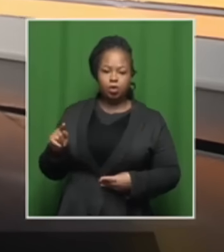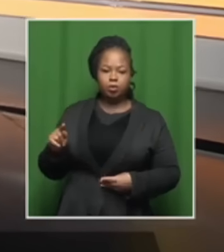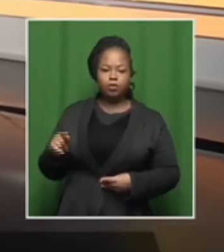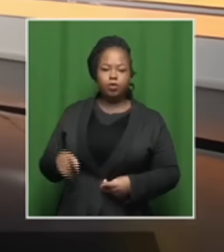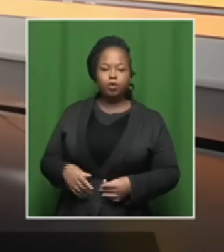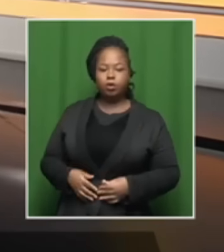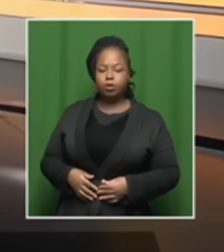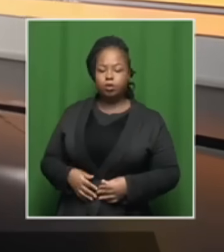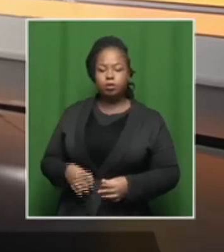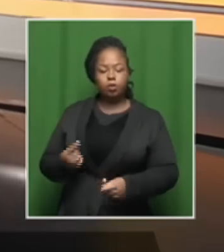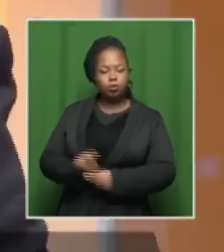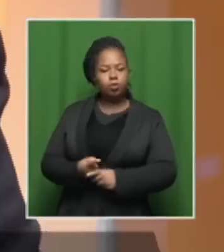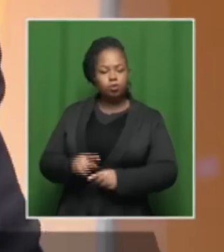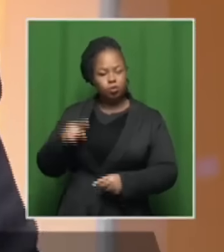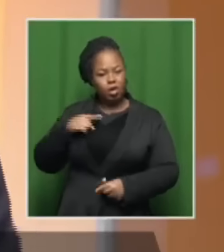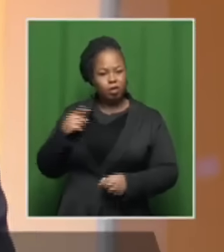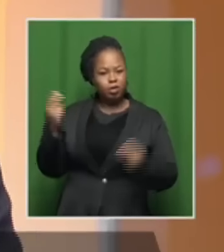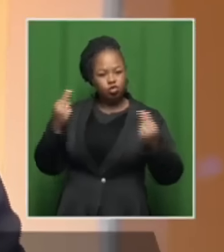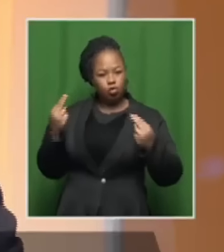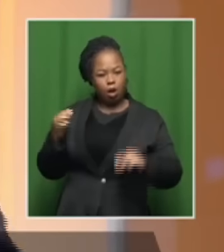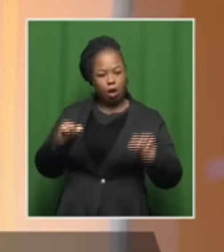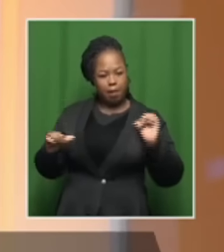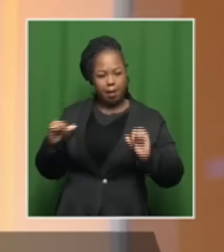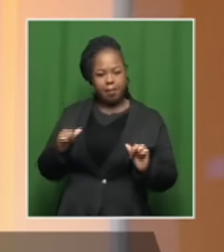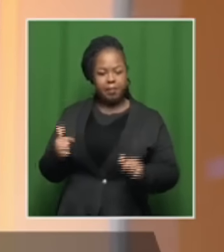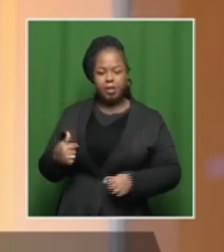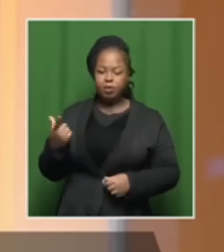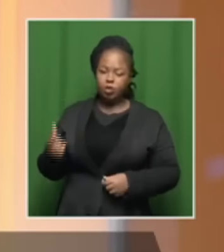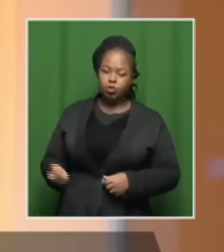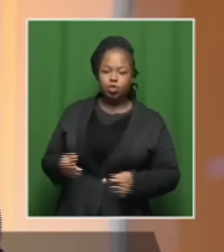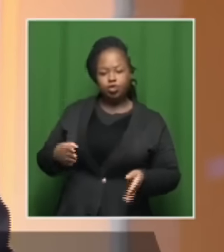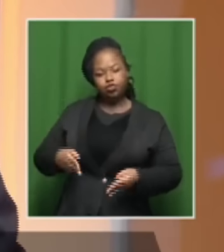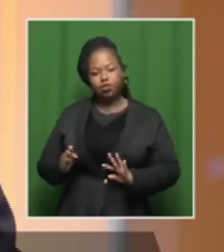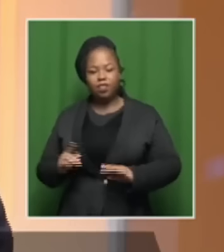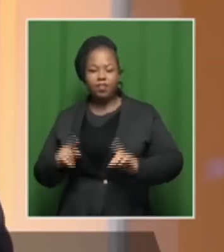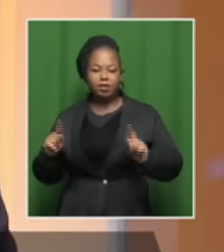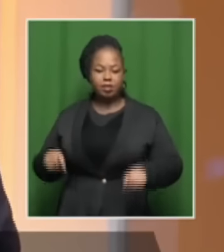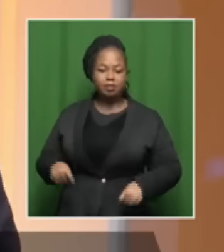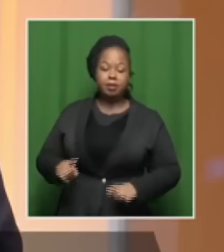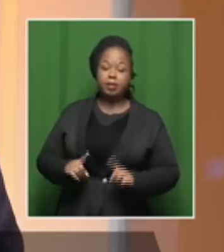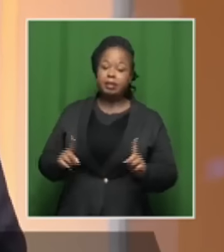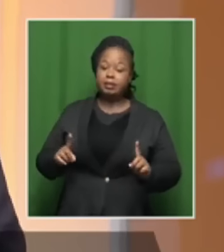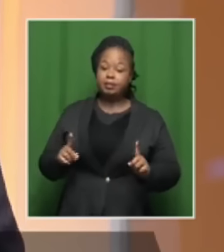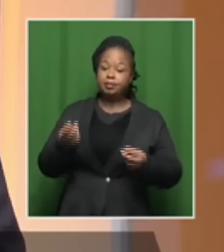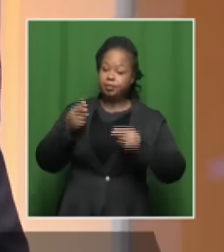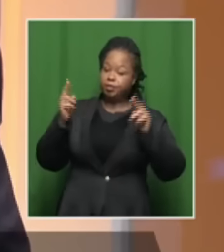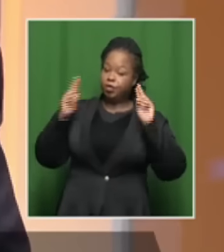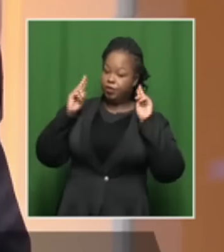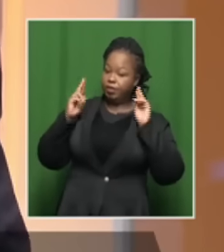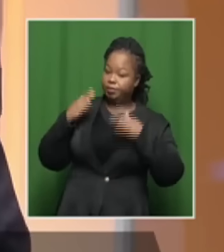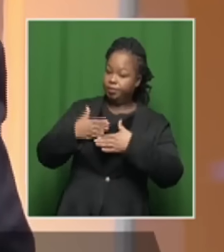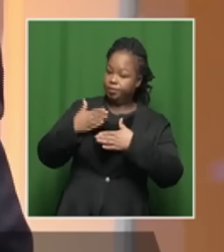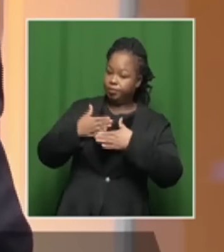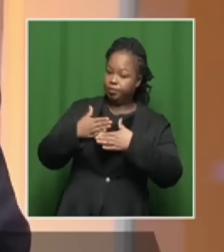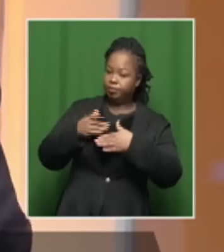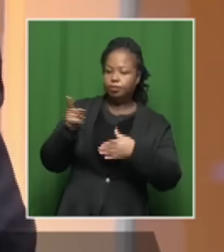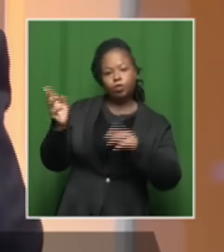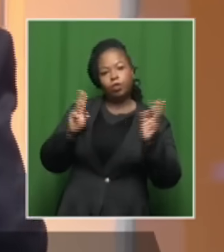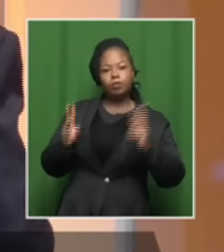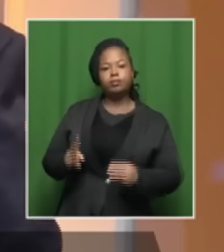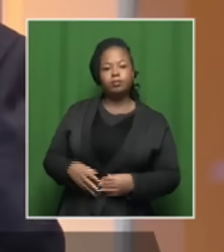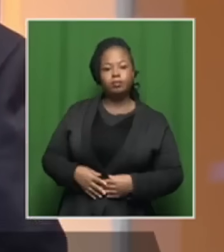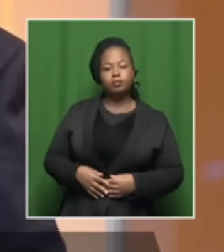my mates at varsity were the drama art guys. So I was doing street theatre and all of that sort of thing. But my varsity work was weather.